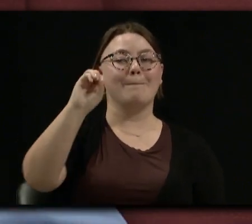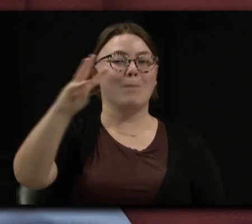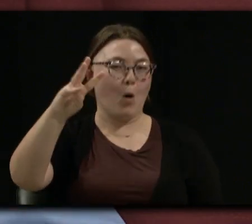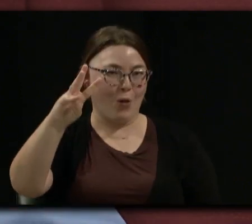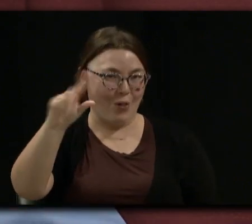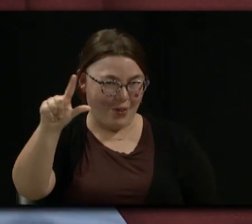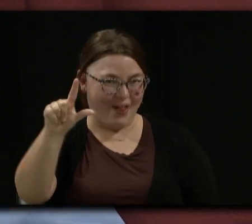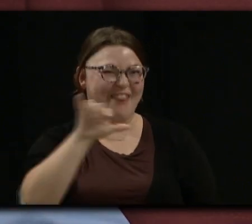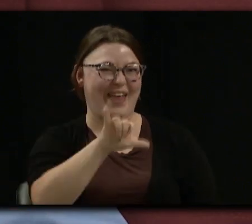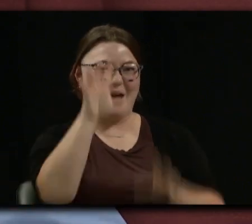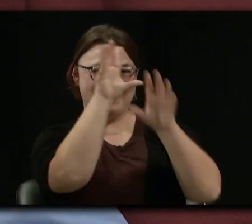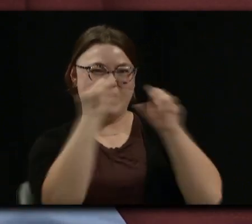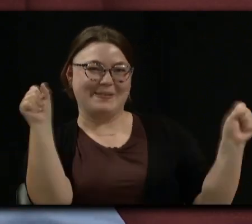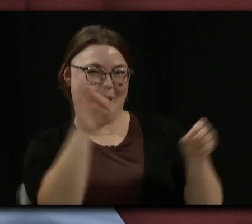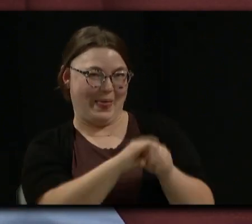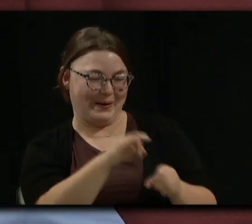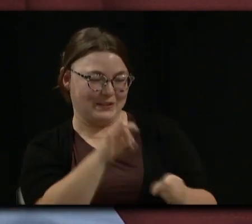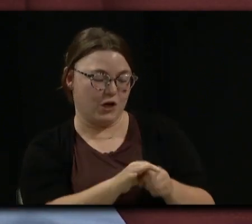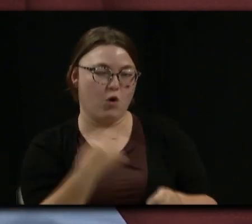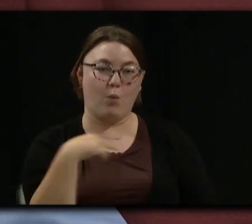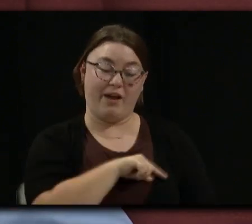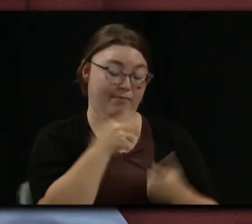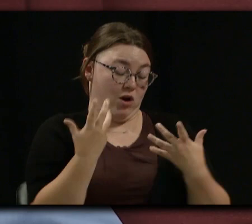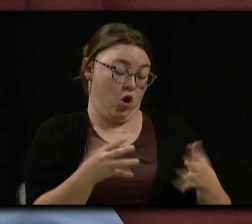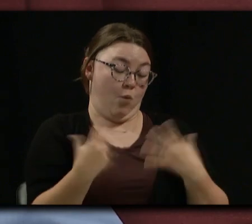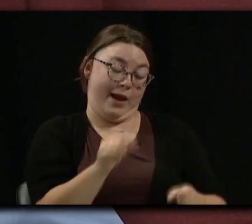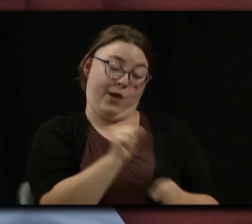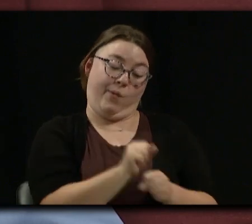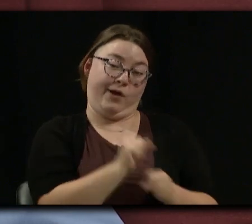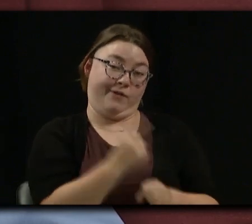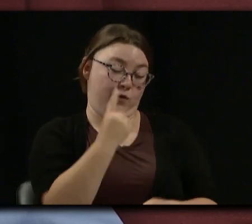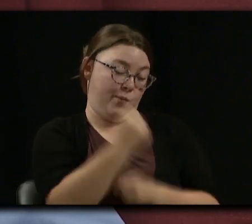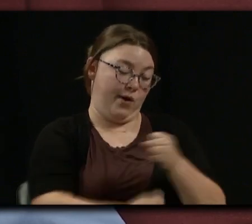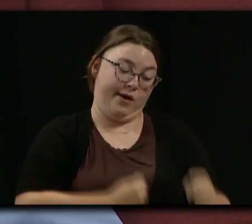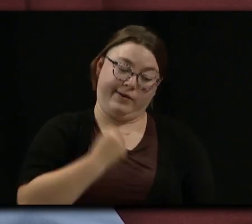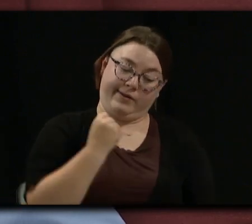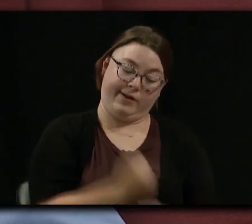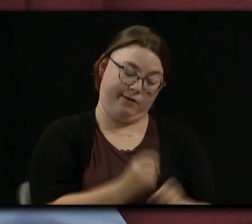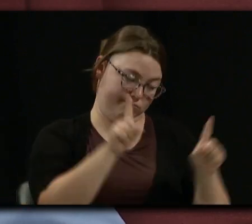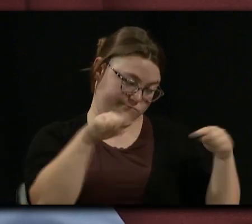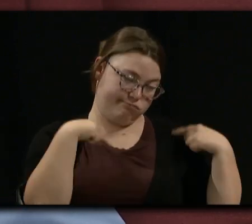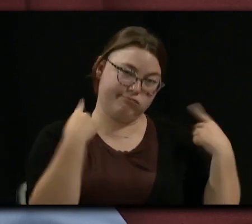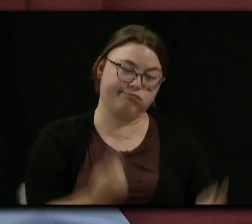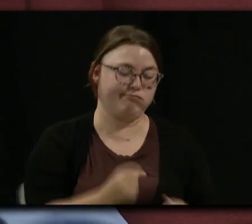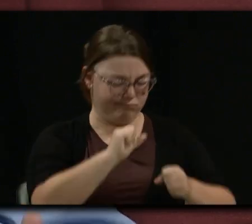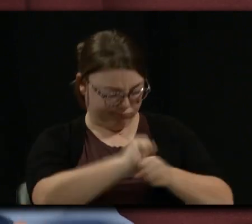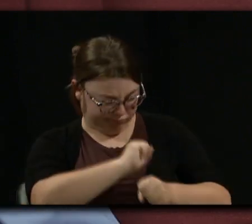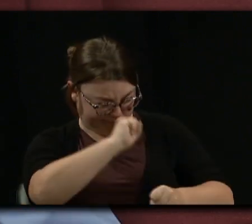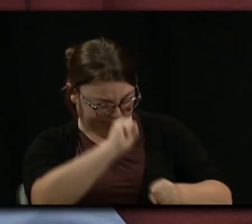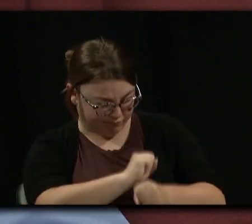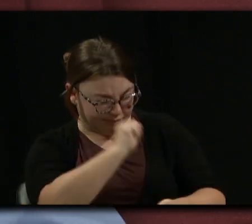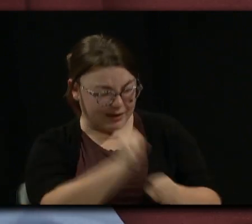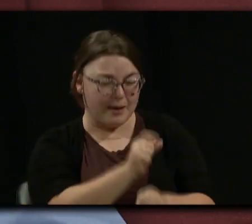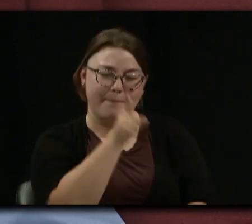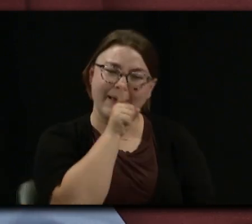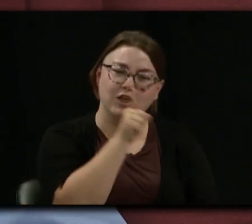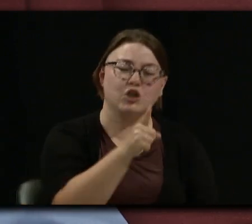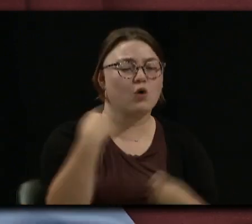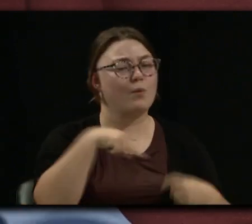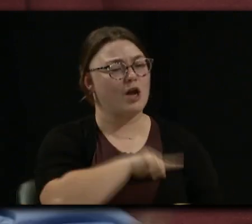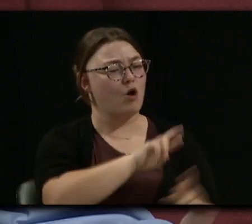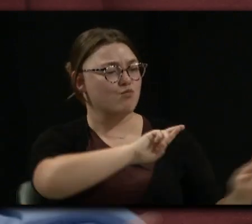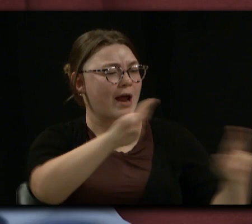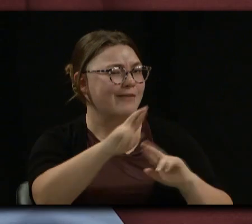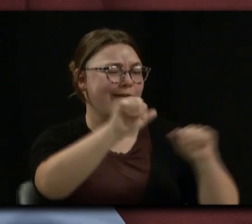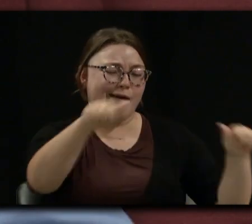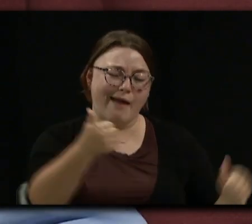been working on it already for a year to make sure that we are ready to take on any challenges that may be before us,